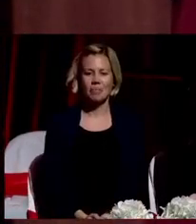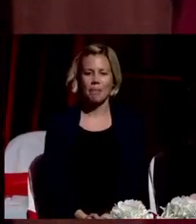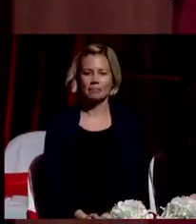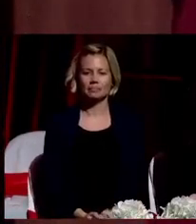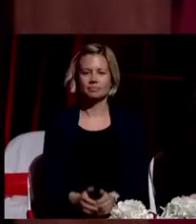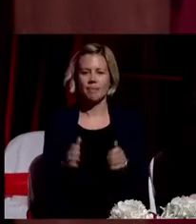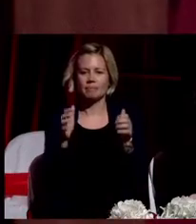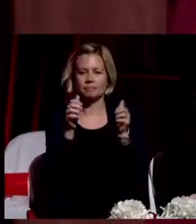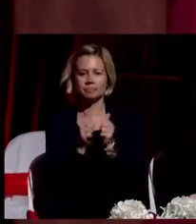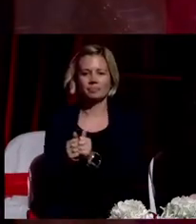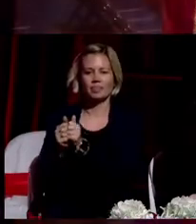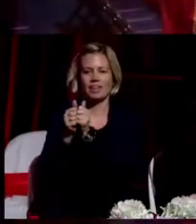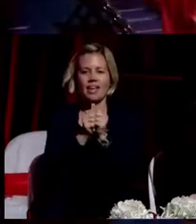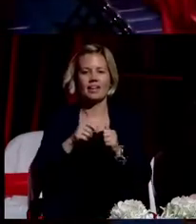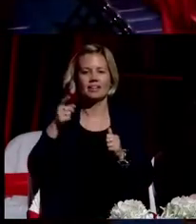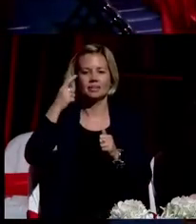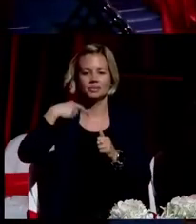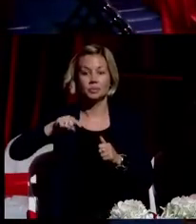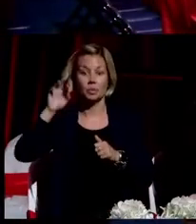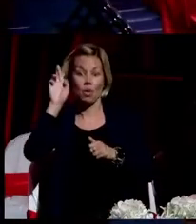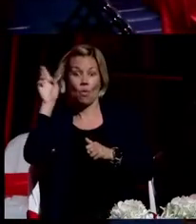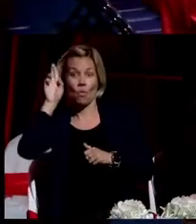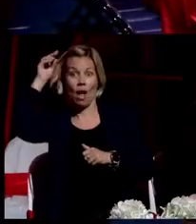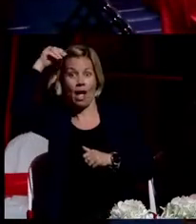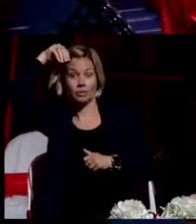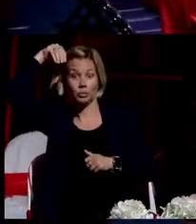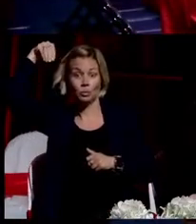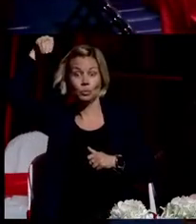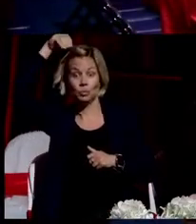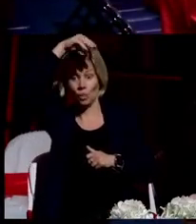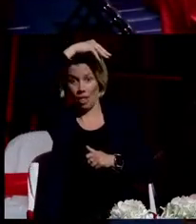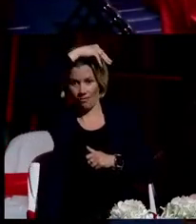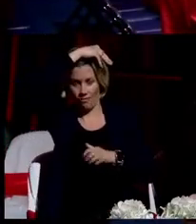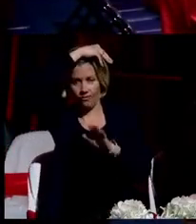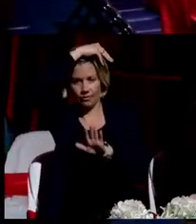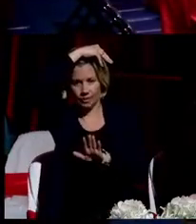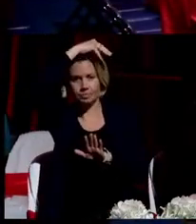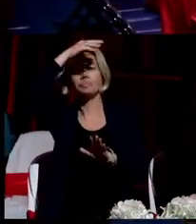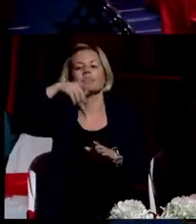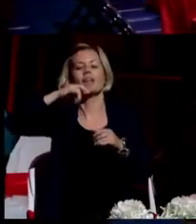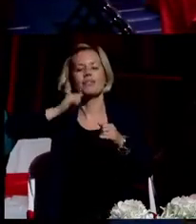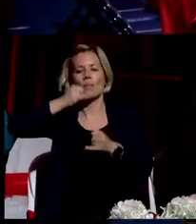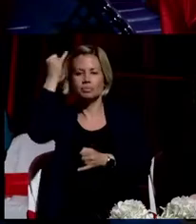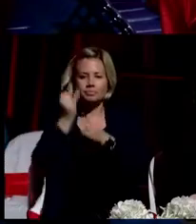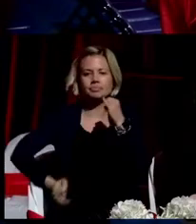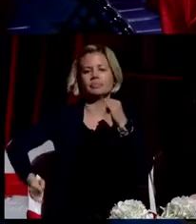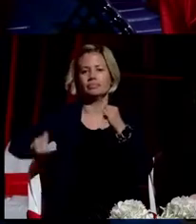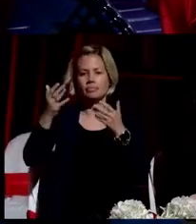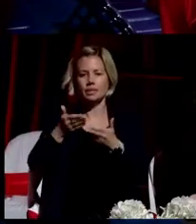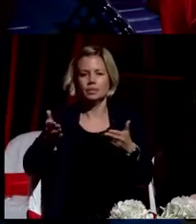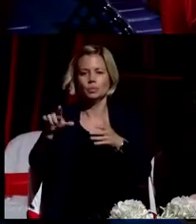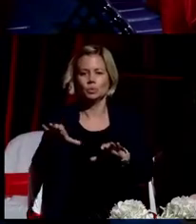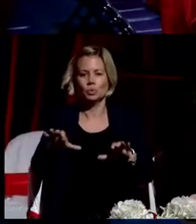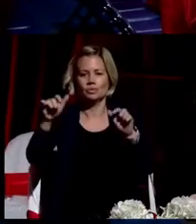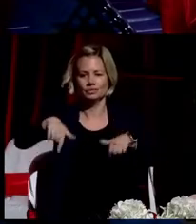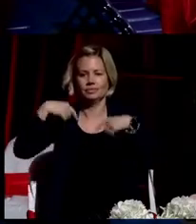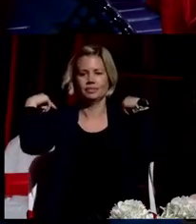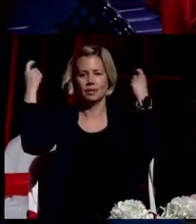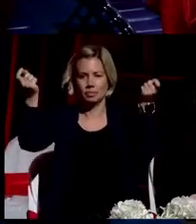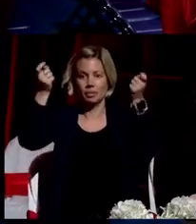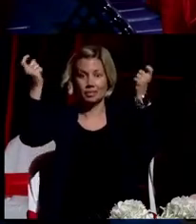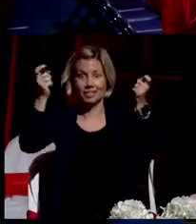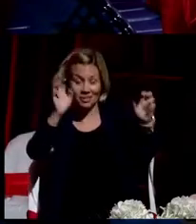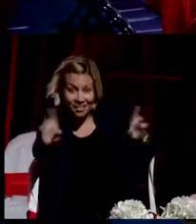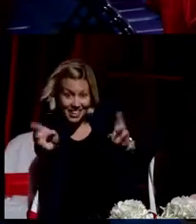Together, we will turn our tassels from right to left, finalizing today's commencement ceremony as we graduate from Earl Wooster High School. Ready,